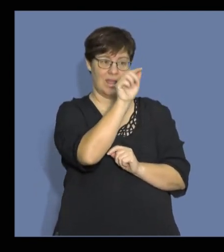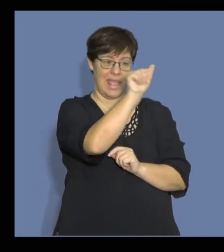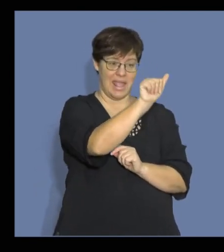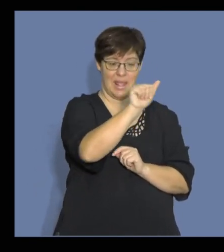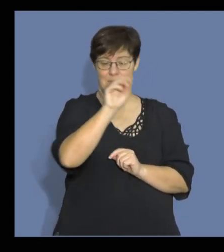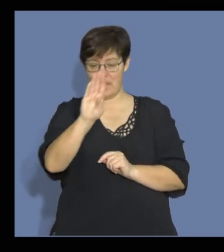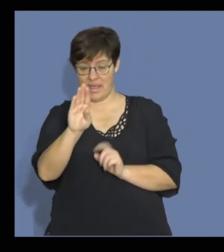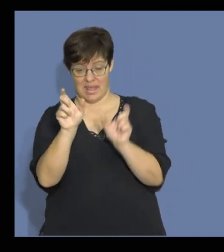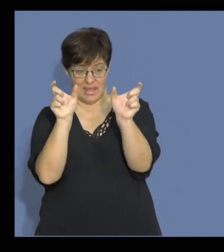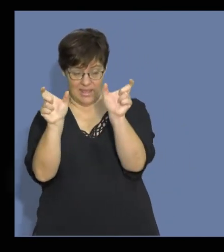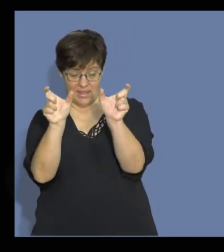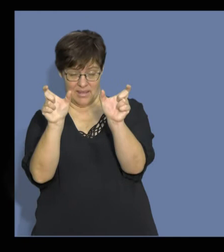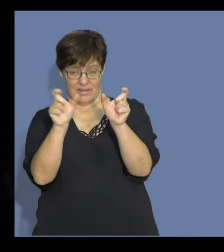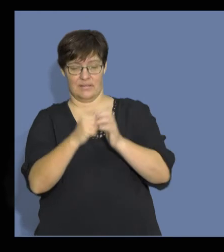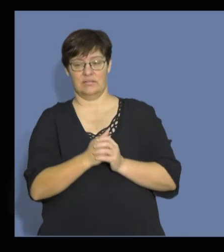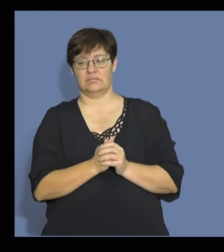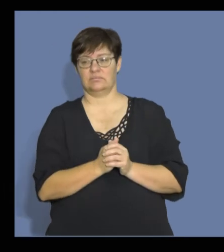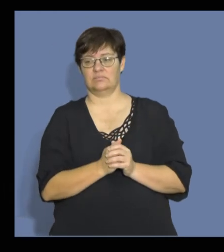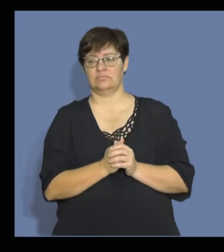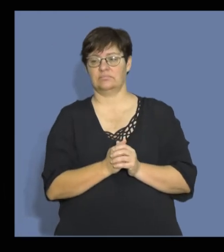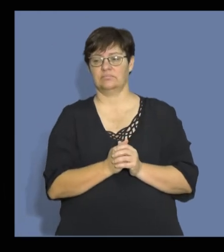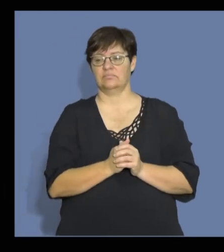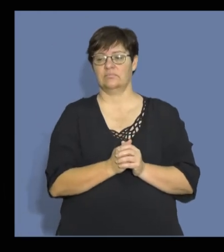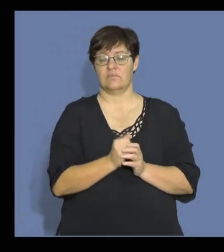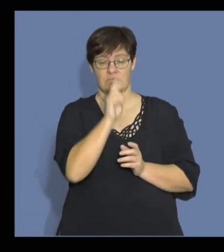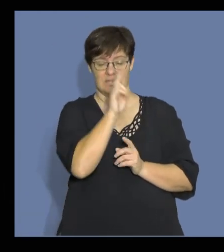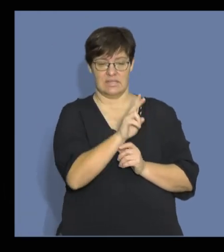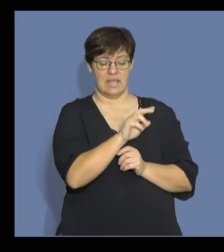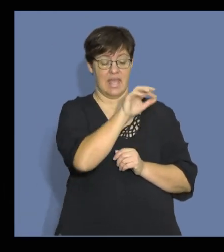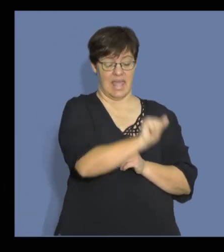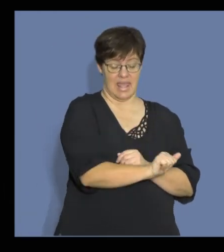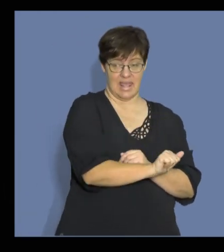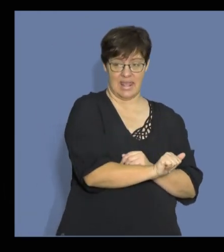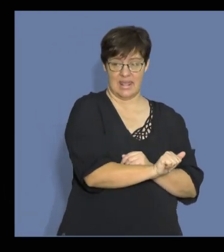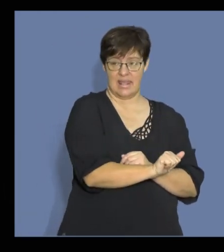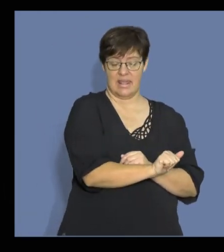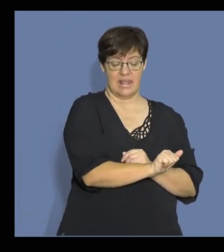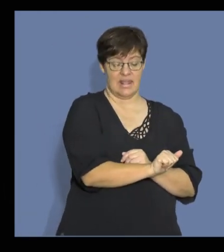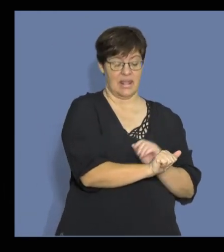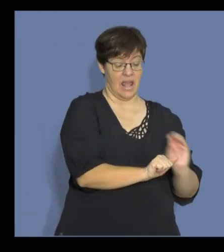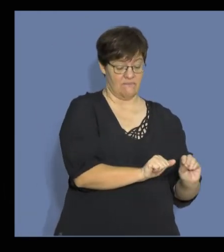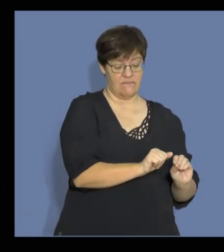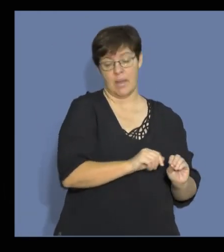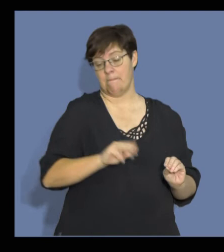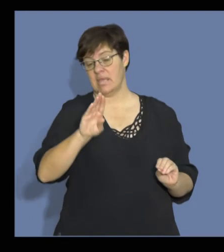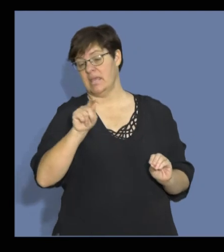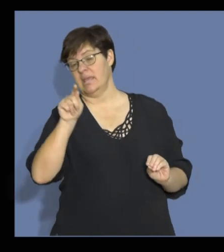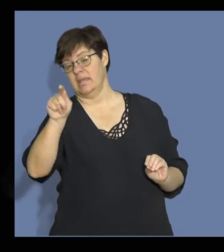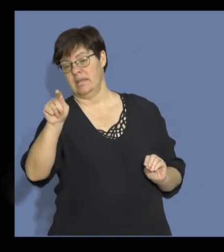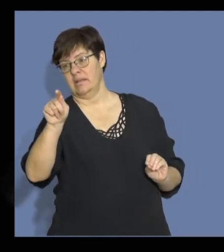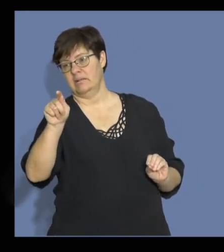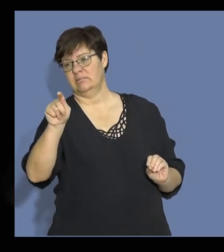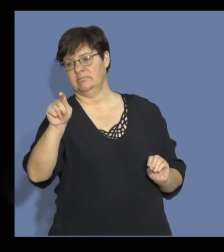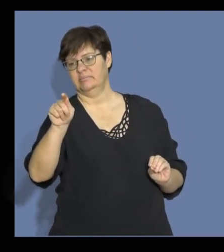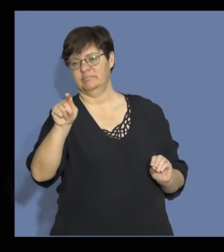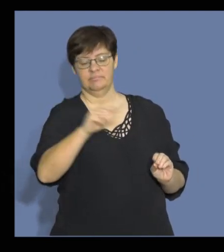A and B. I've drawn a sketch here, so you can see A down here. I've drawn B, it's up there, and I've